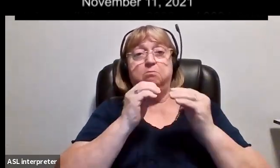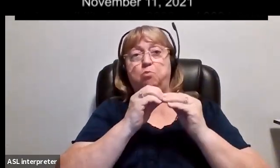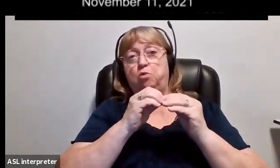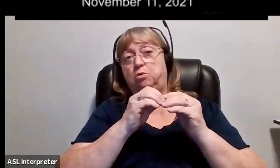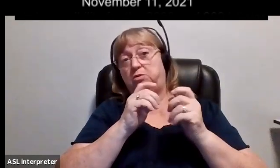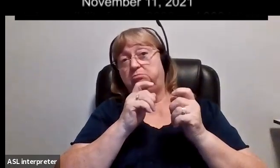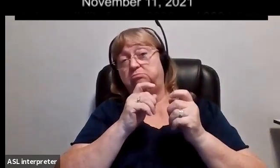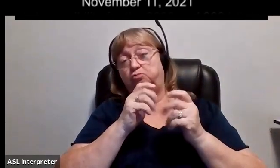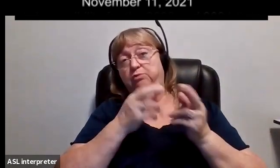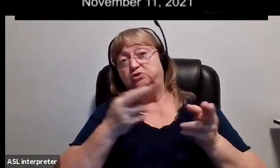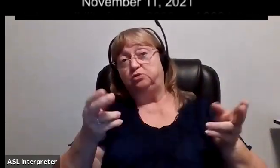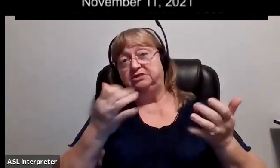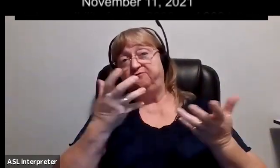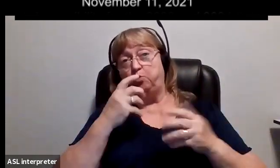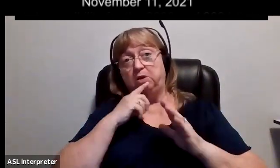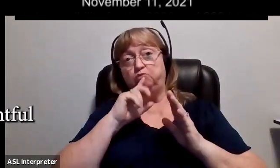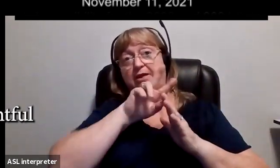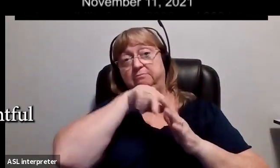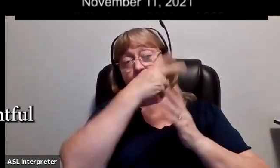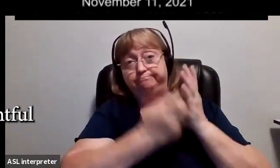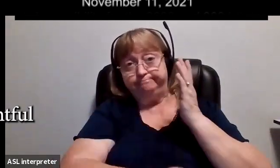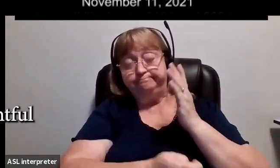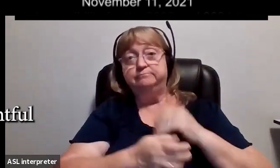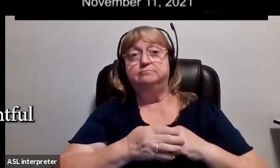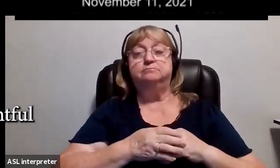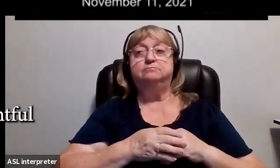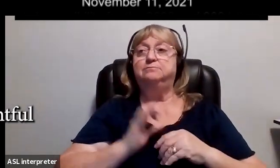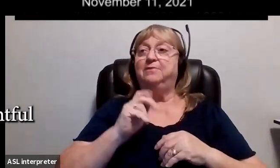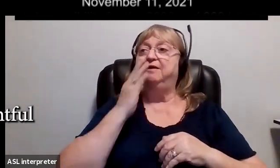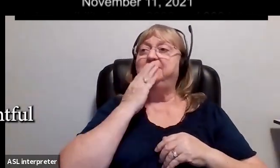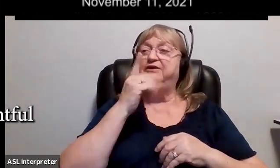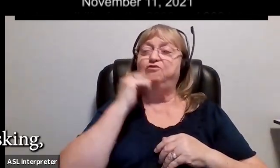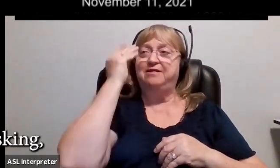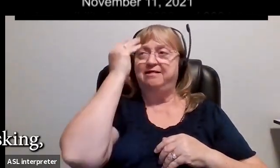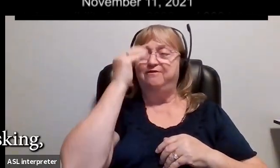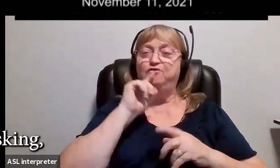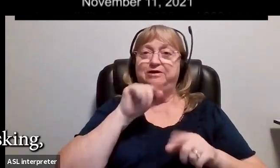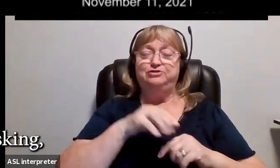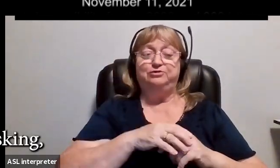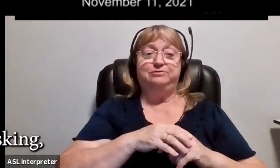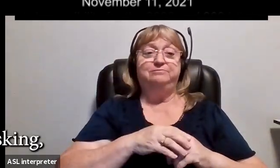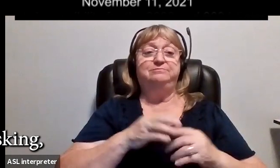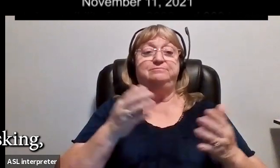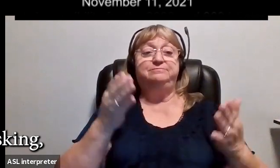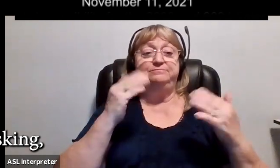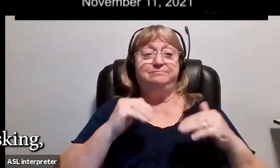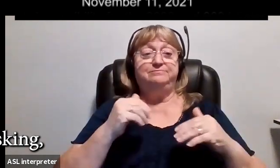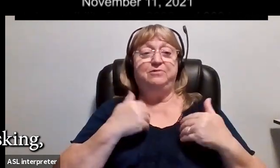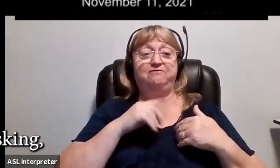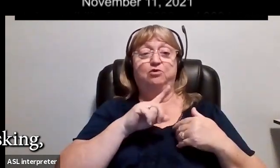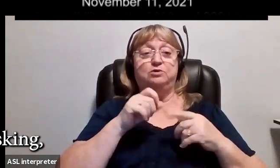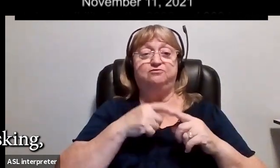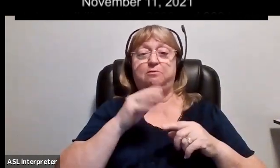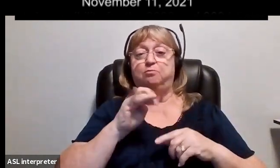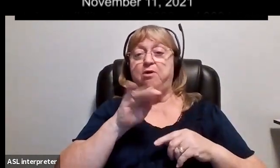dive. Okay. Thank you very much for that thoughtful answer. Up next, we have a question from